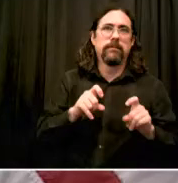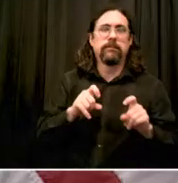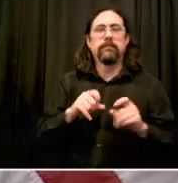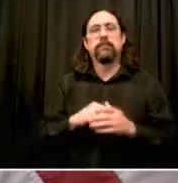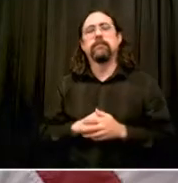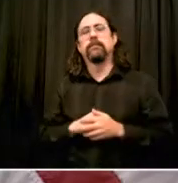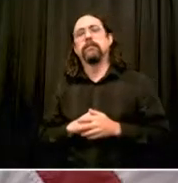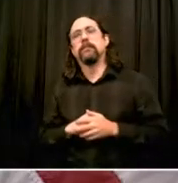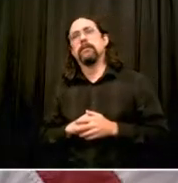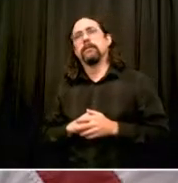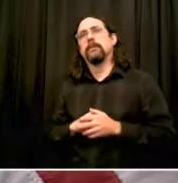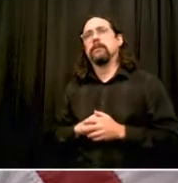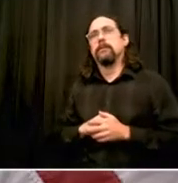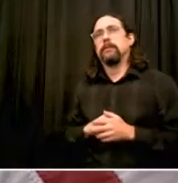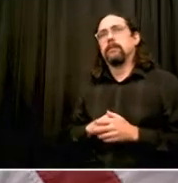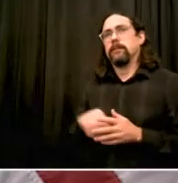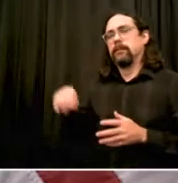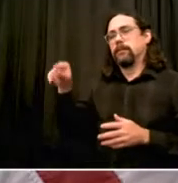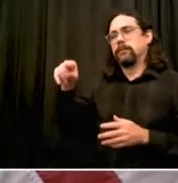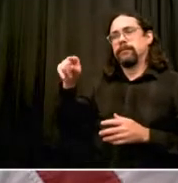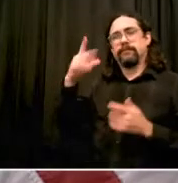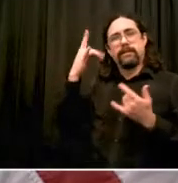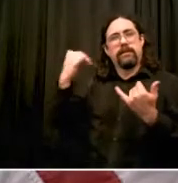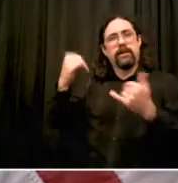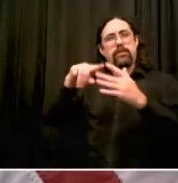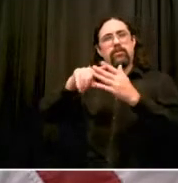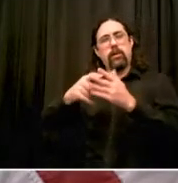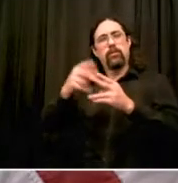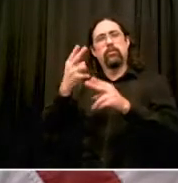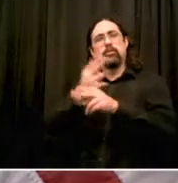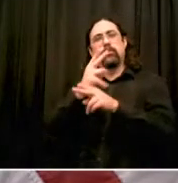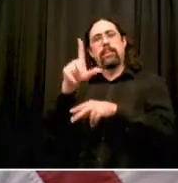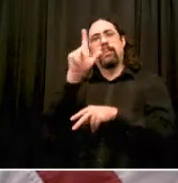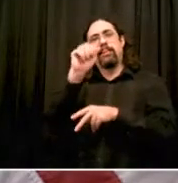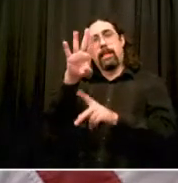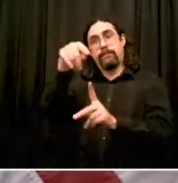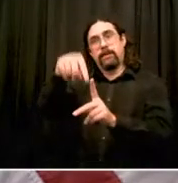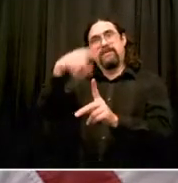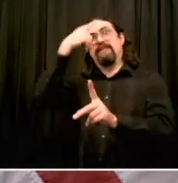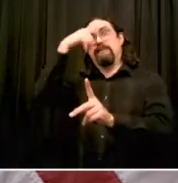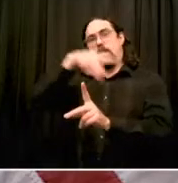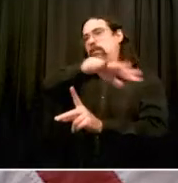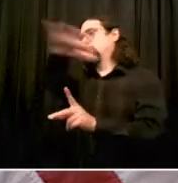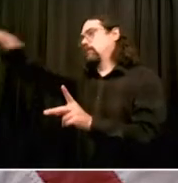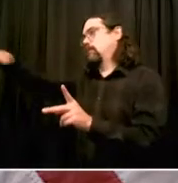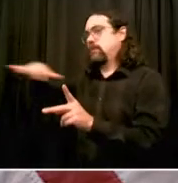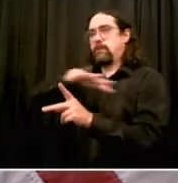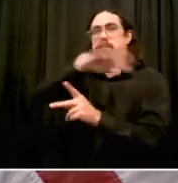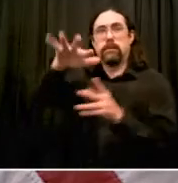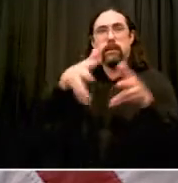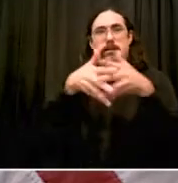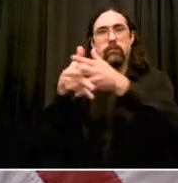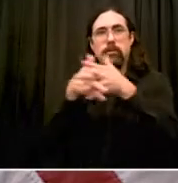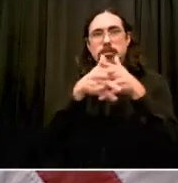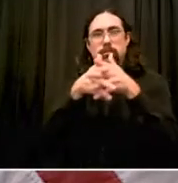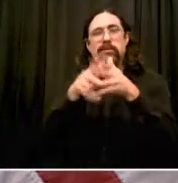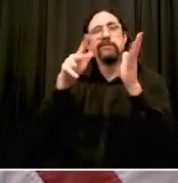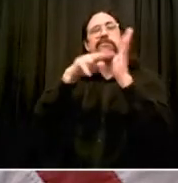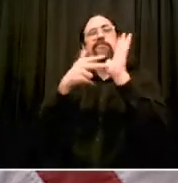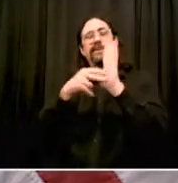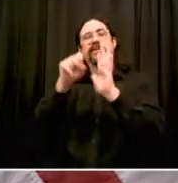So I think Governor's been consistent, I've been consistent. We want fast turnaround time, we want maximum number of people tested, and that has been